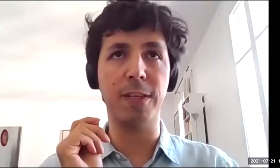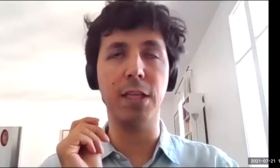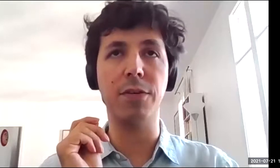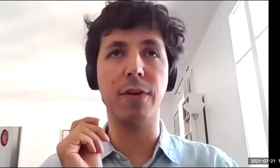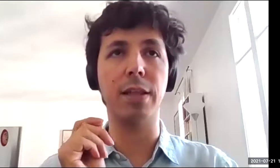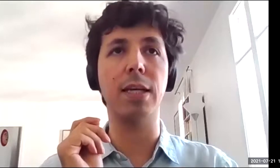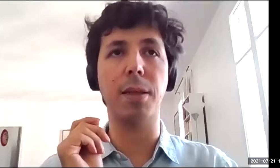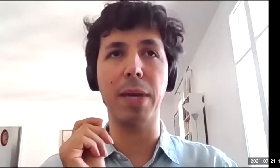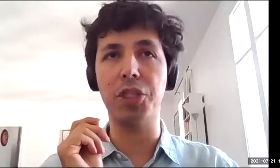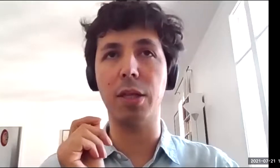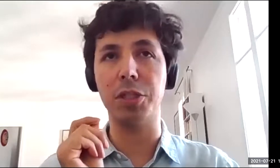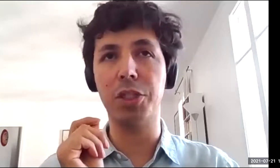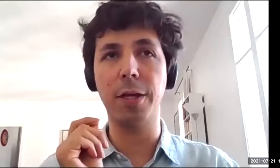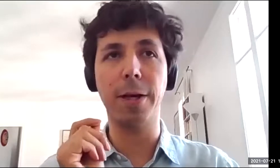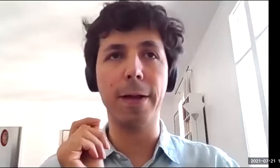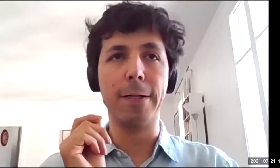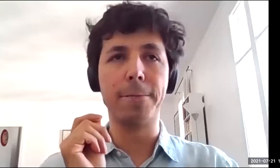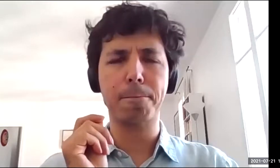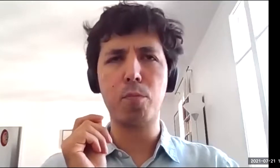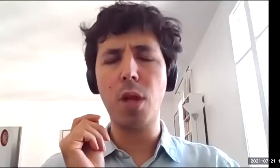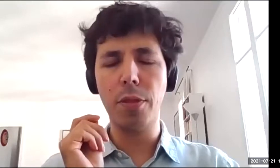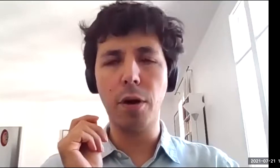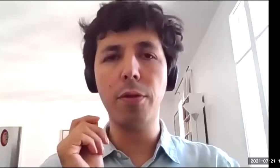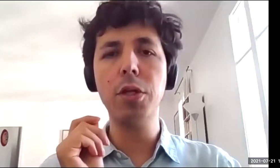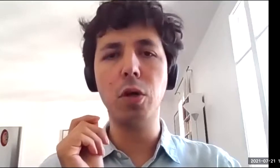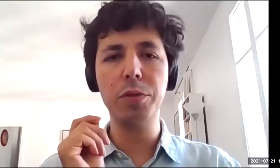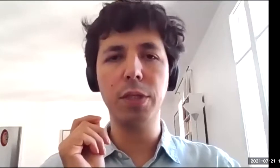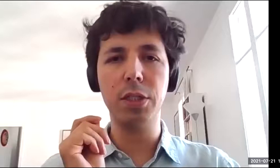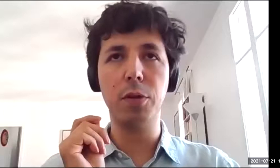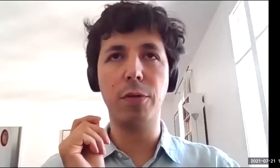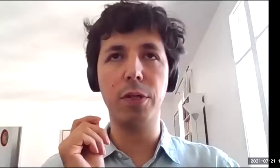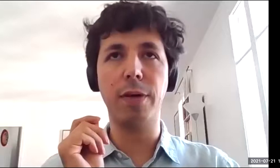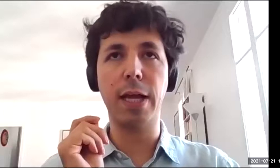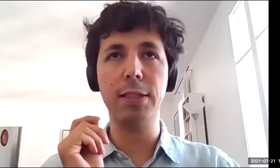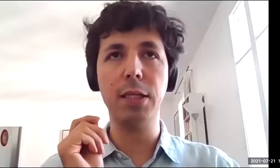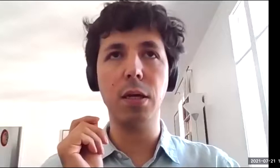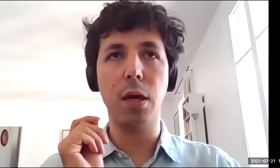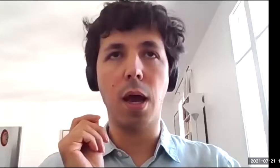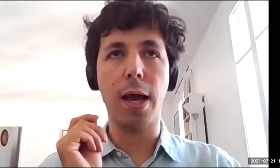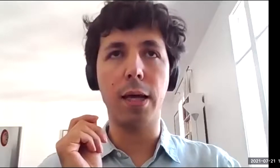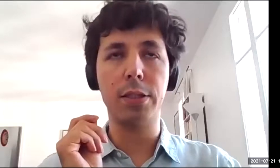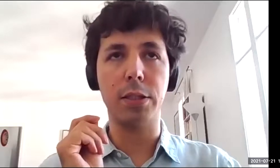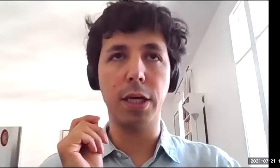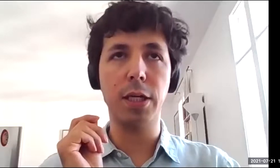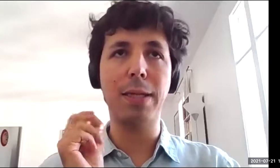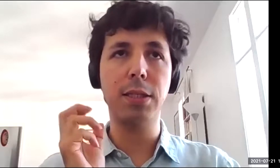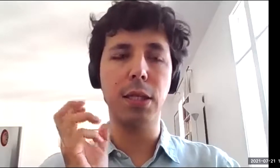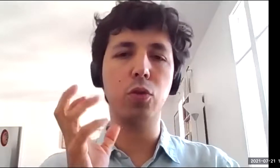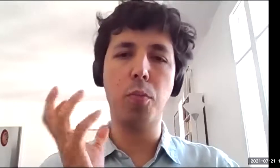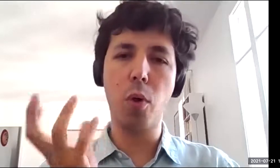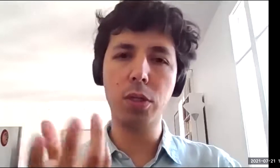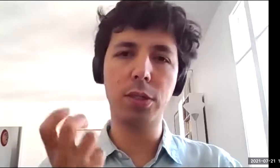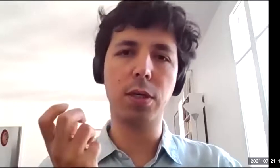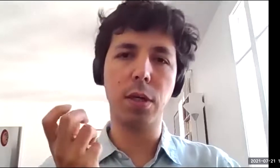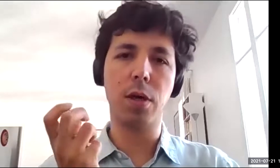education has been identified as a main challenge. There are 30 countries eligible for this financing, and it